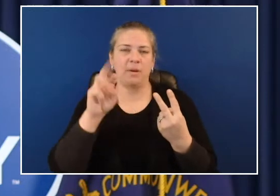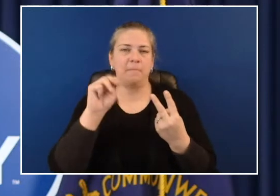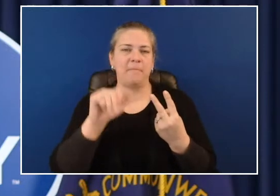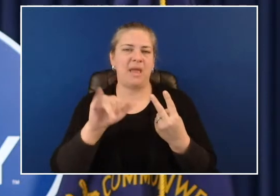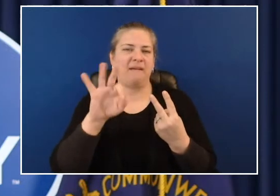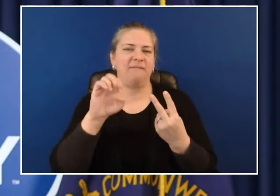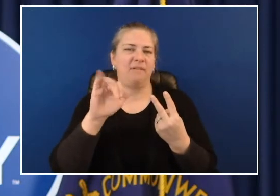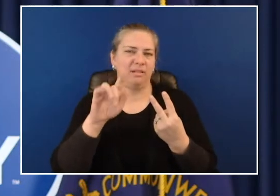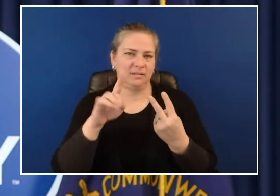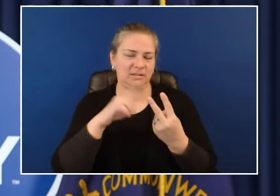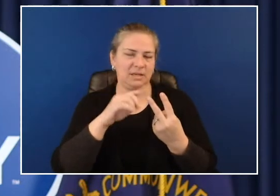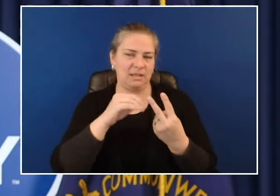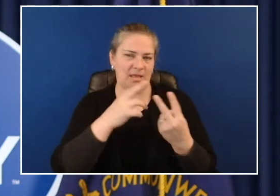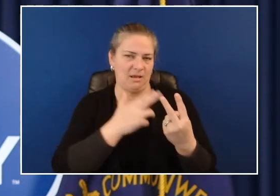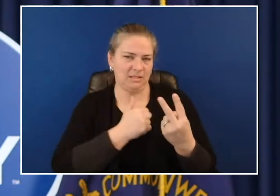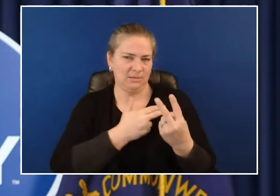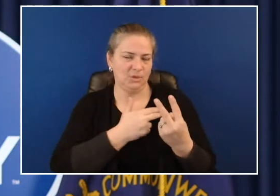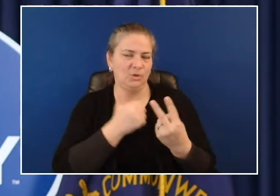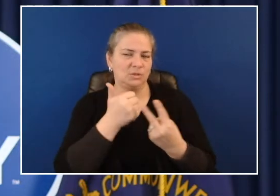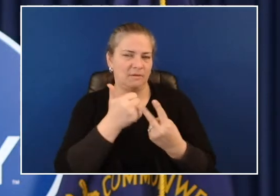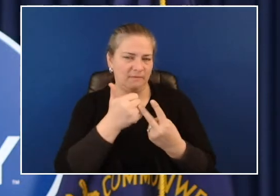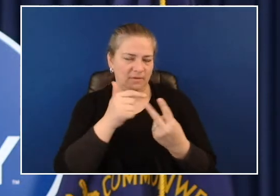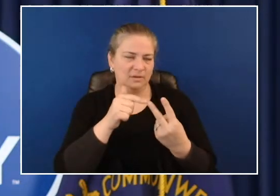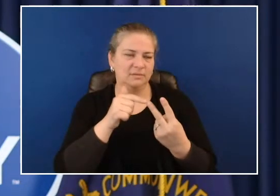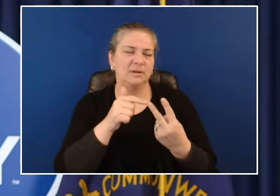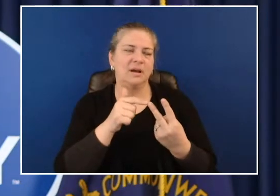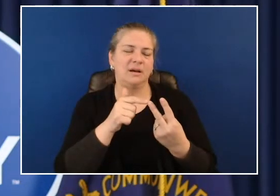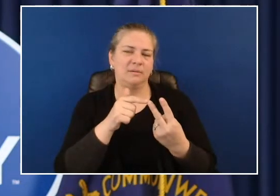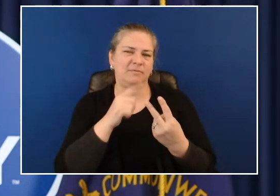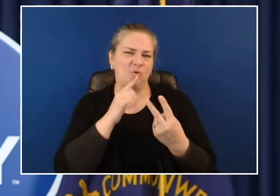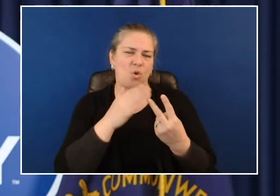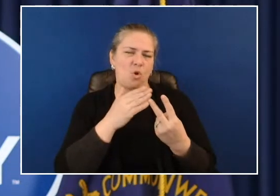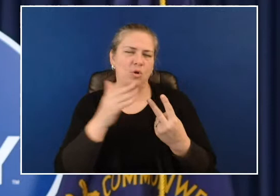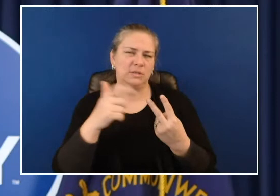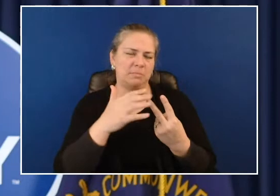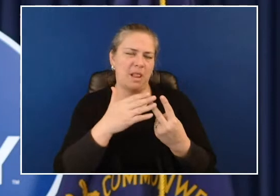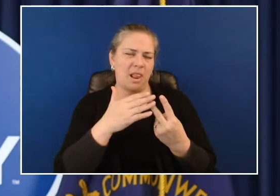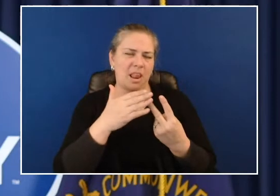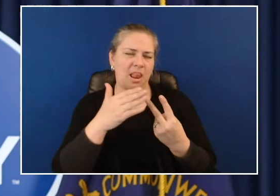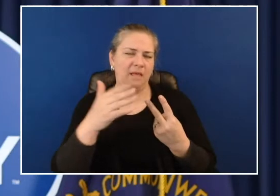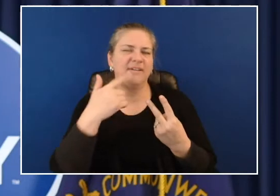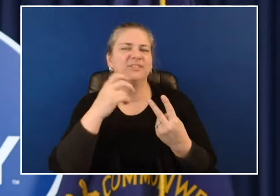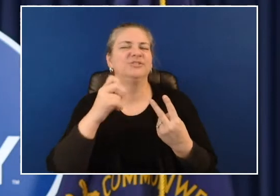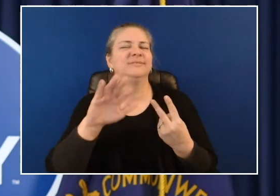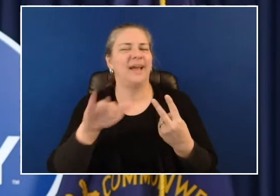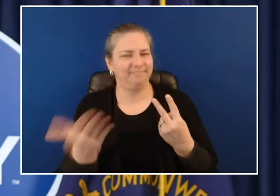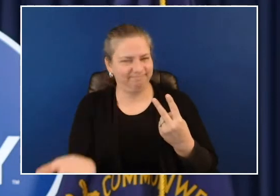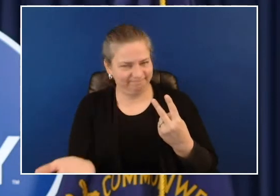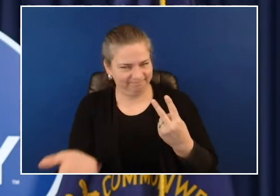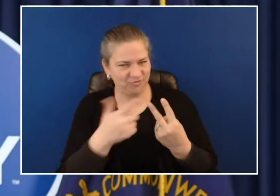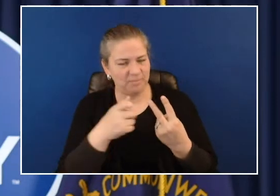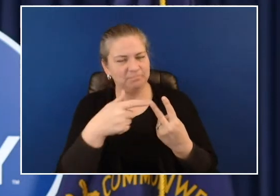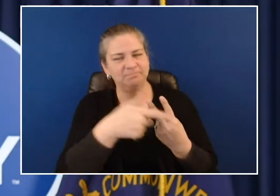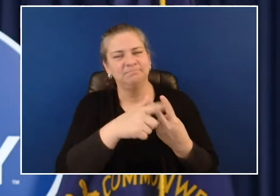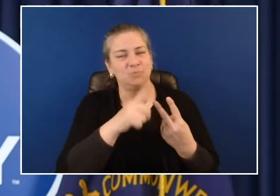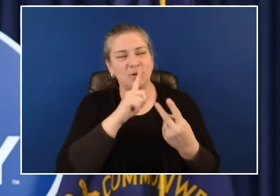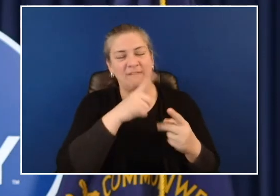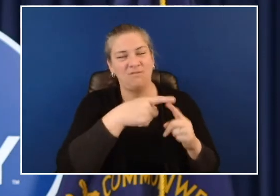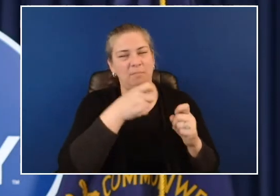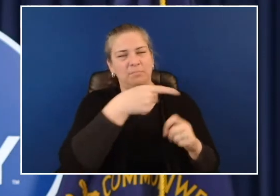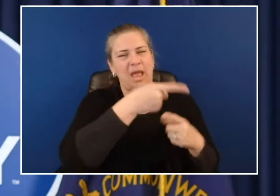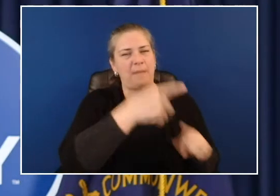in the hospital for a significant period of time and finally died of her injuries, as well as